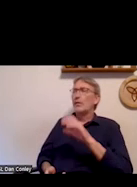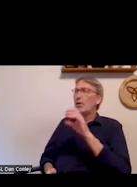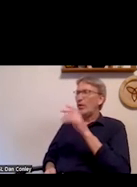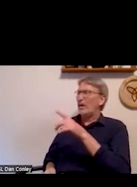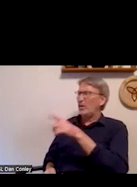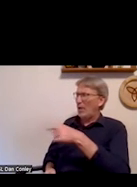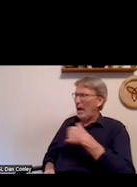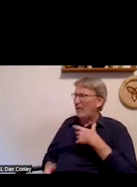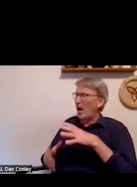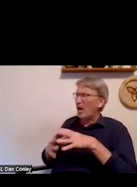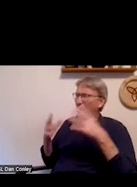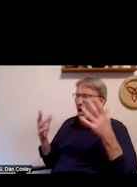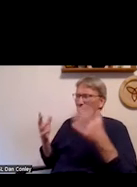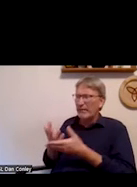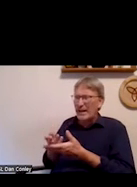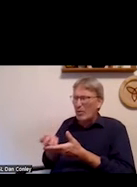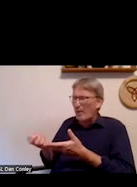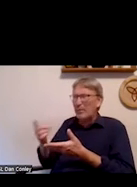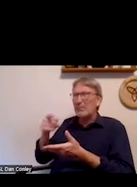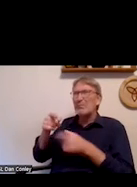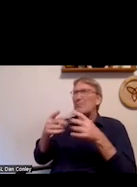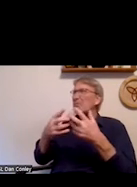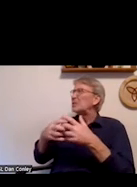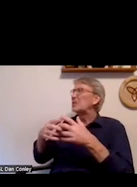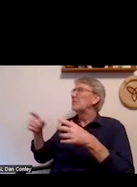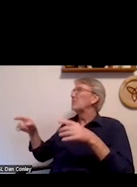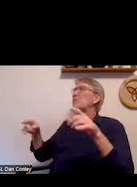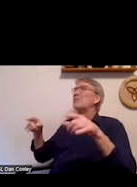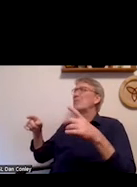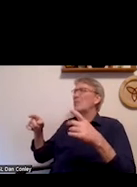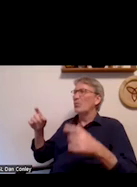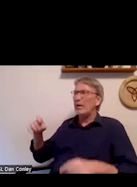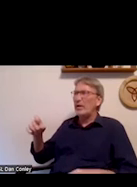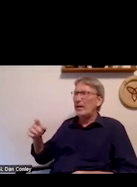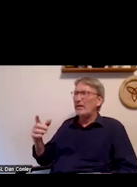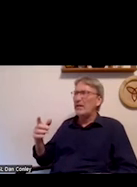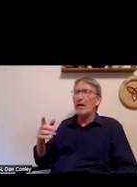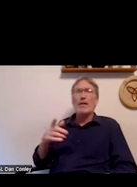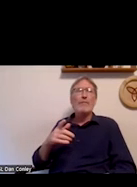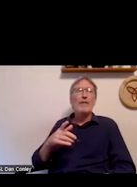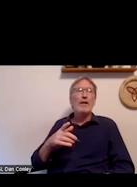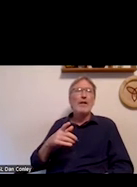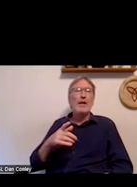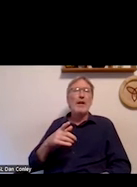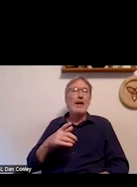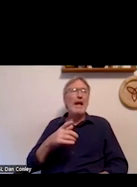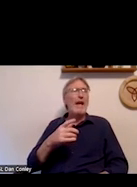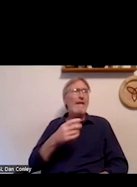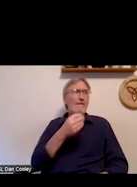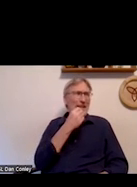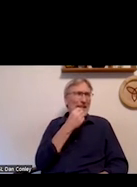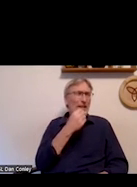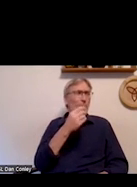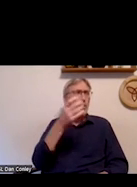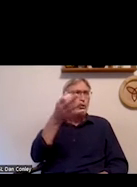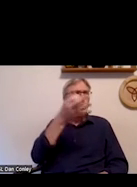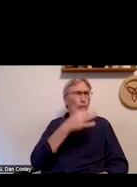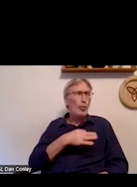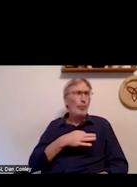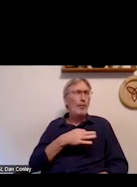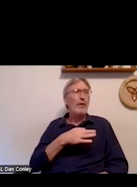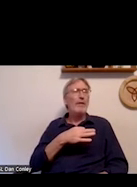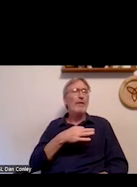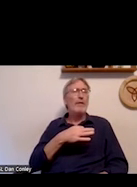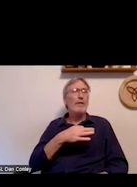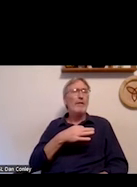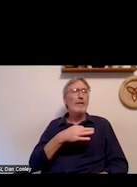some of it I know, some of it I don't. So what kind of things do you guys do to take care of him? Obviously, there's his feeding tube, and he has he gets fed through